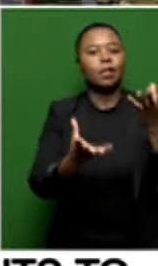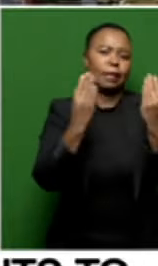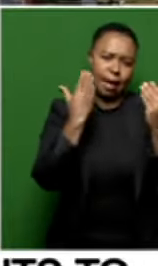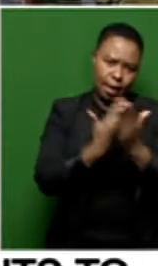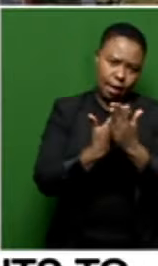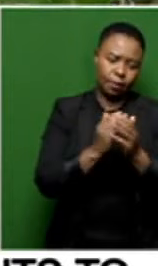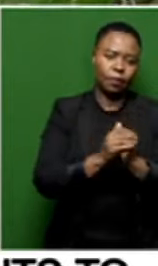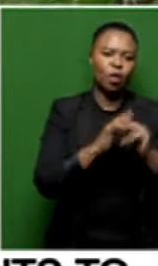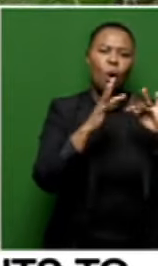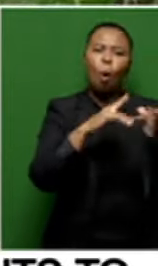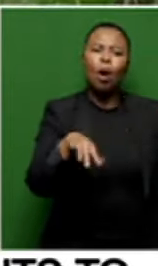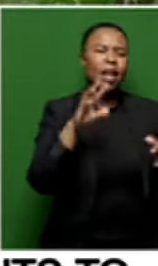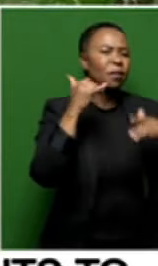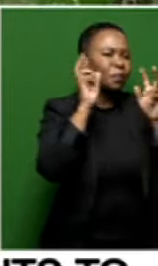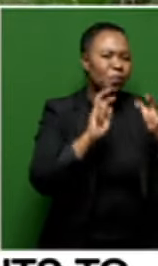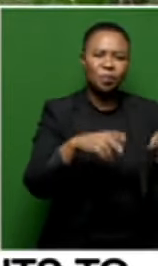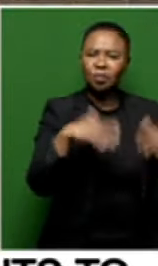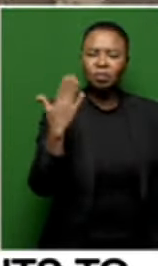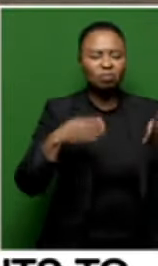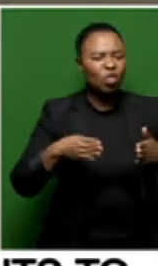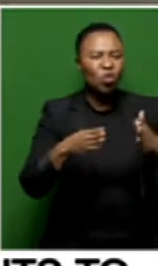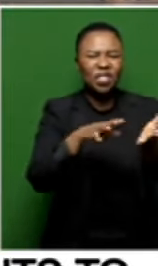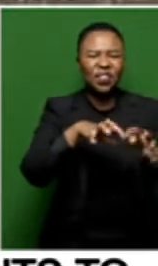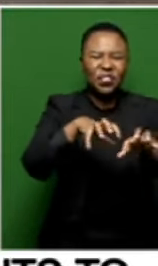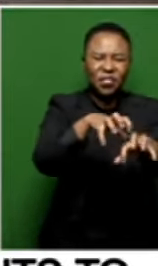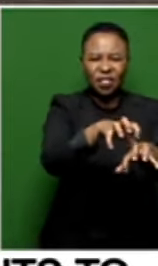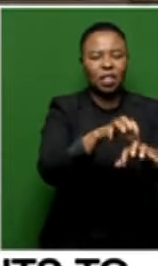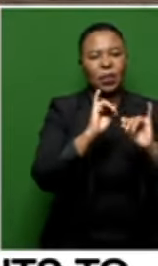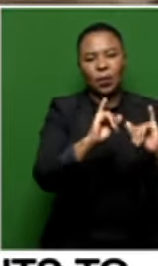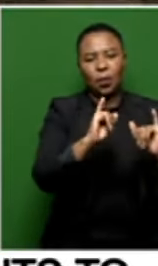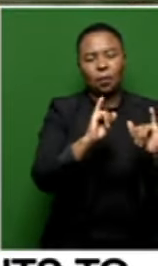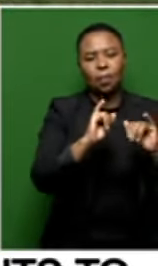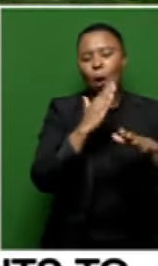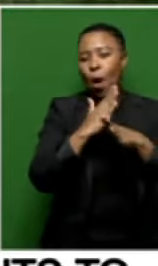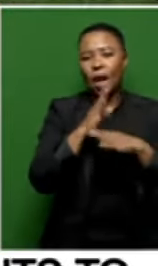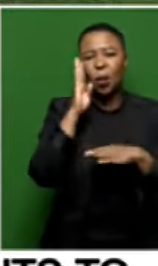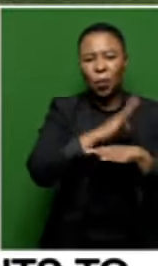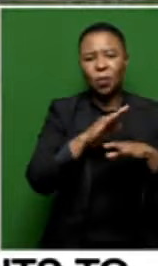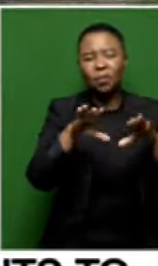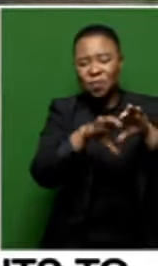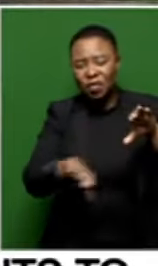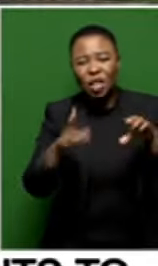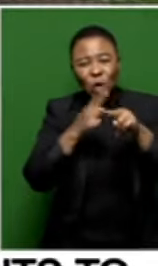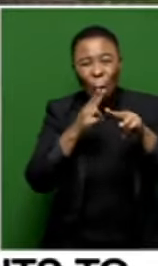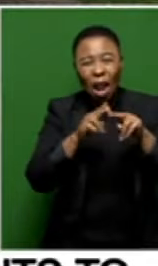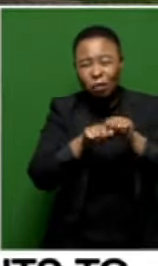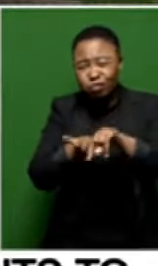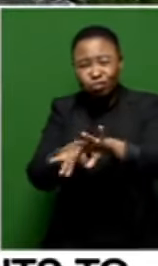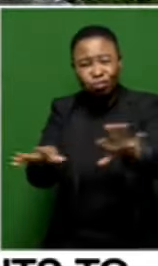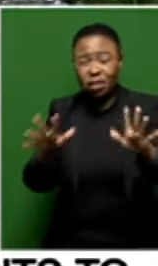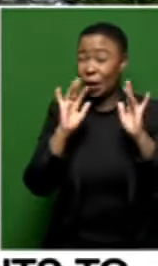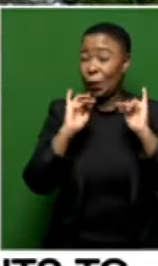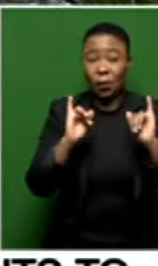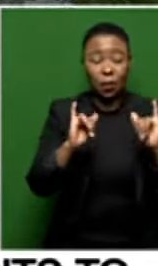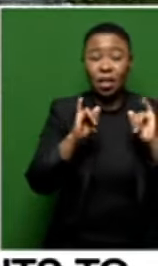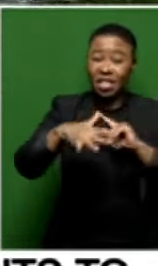water, no electricity, gravel roads, unemployment, a sewage crisis are but a few of the challenges that